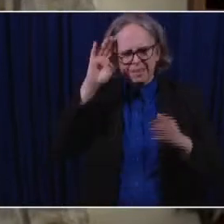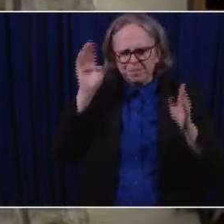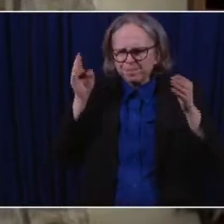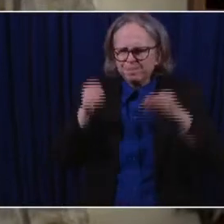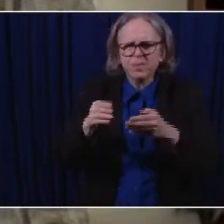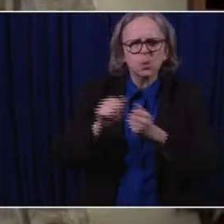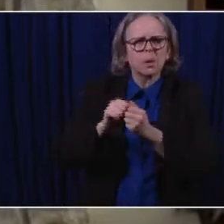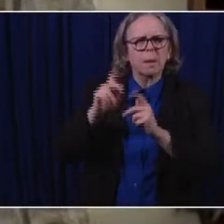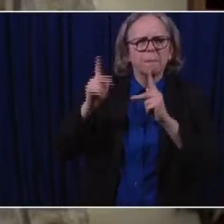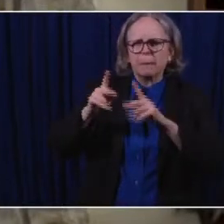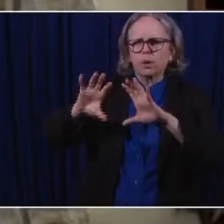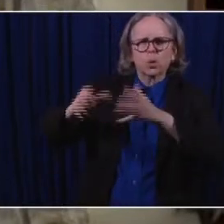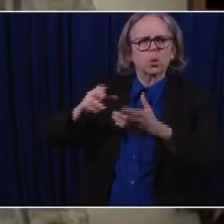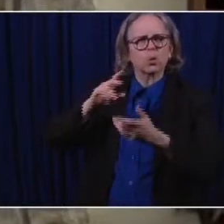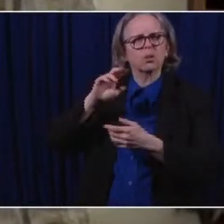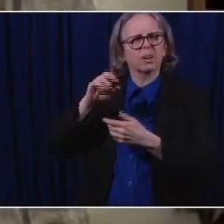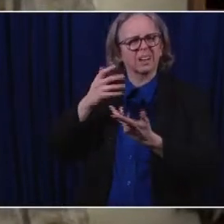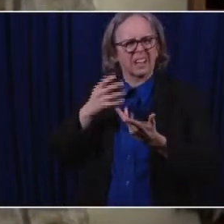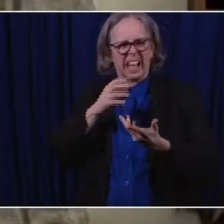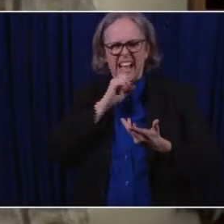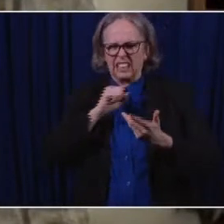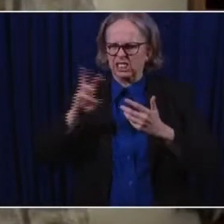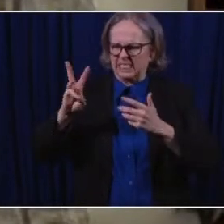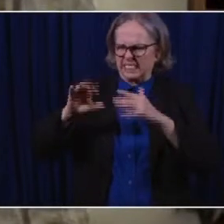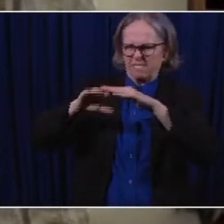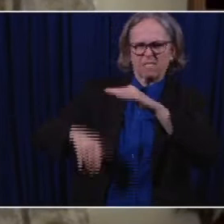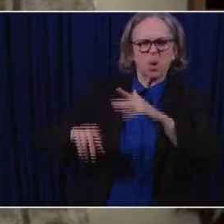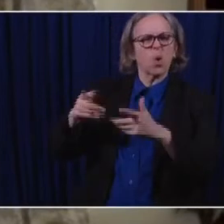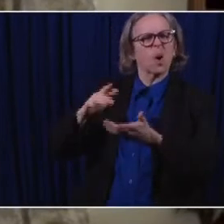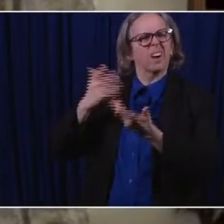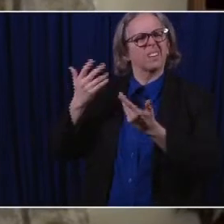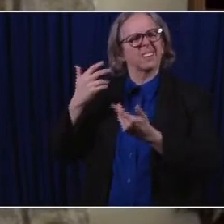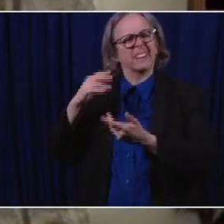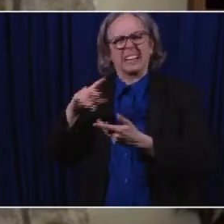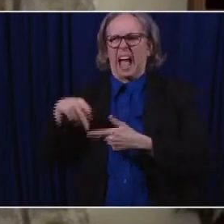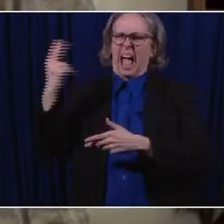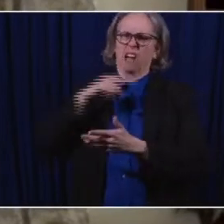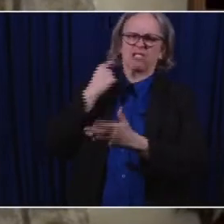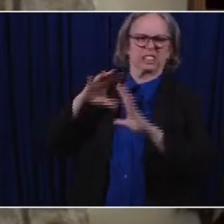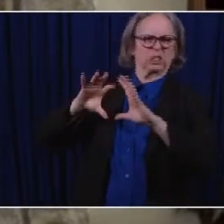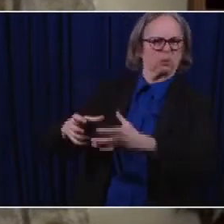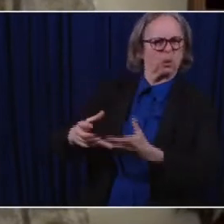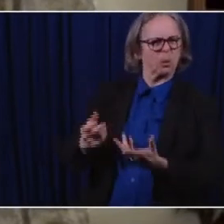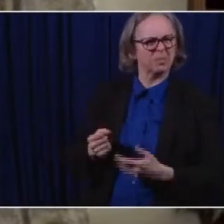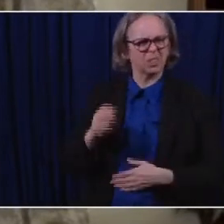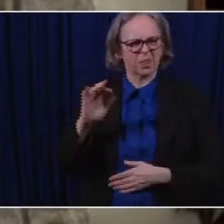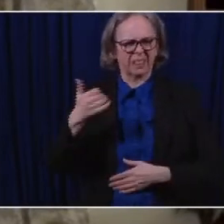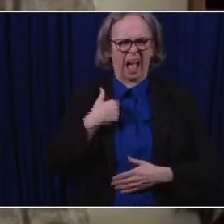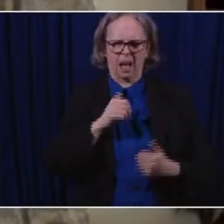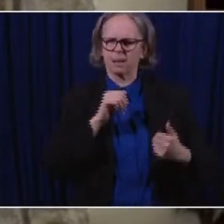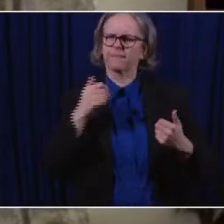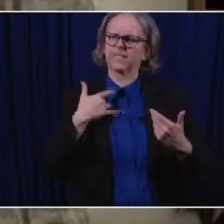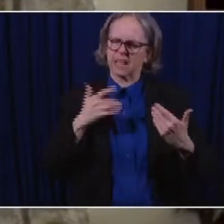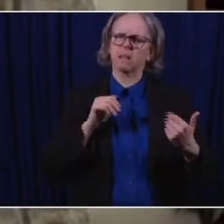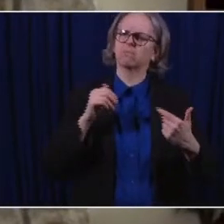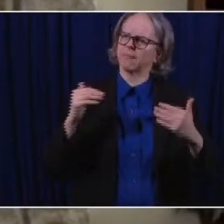65. And we think that's the most equitable thing to do. It's the most fair thing to do. It's the right thing to do.